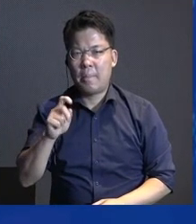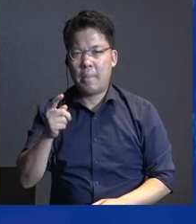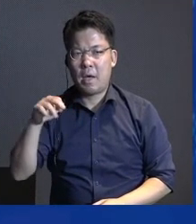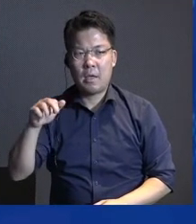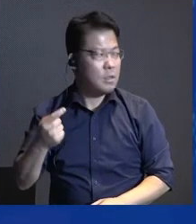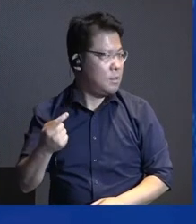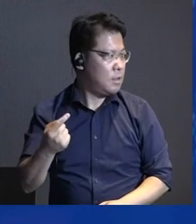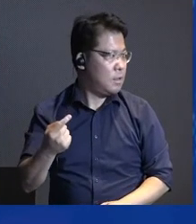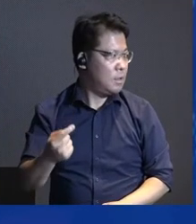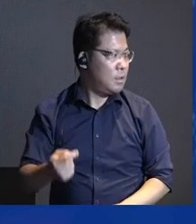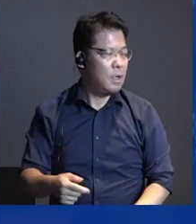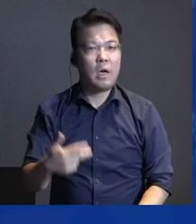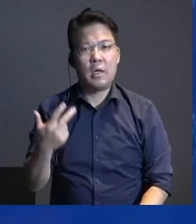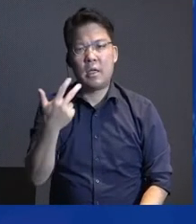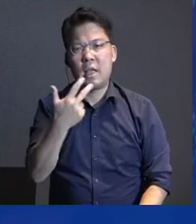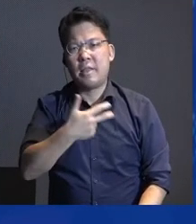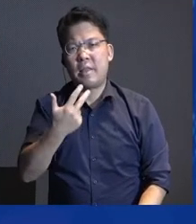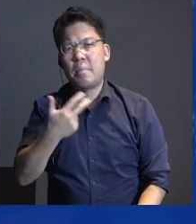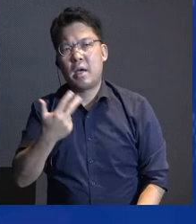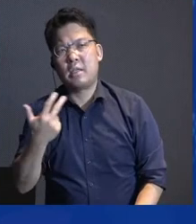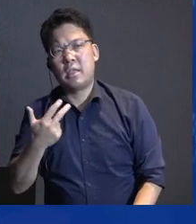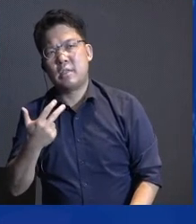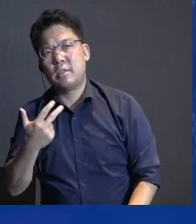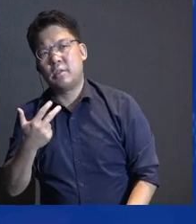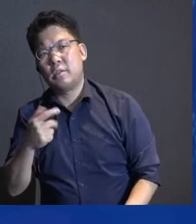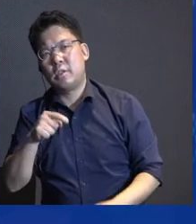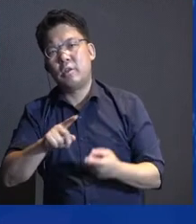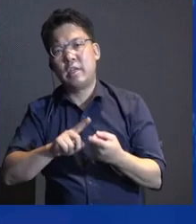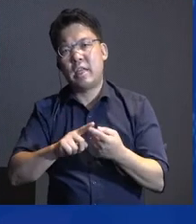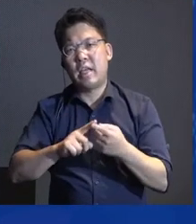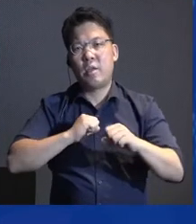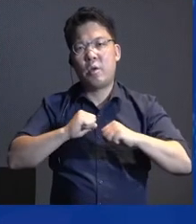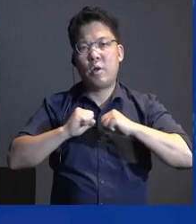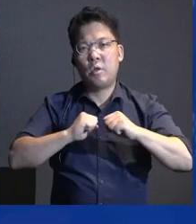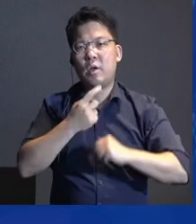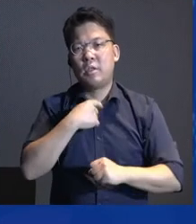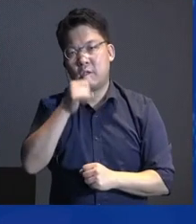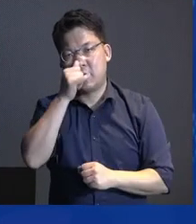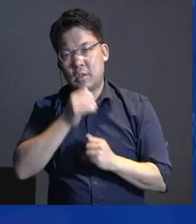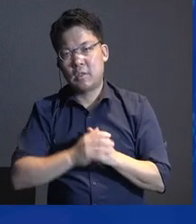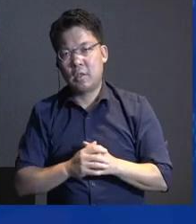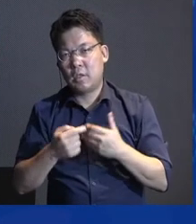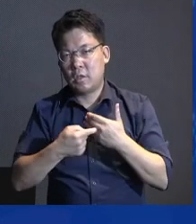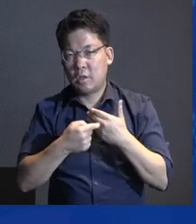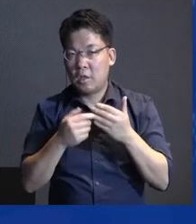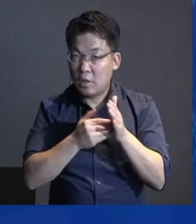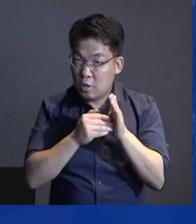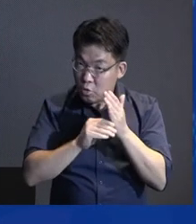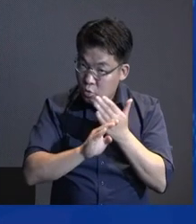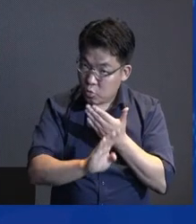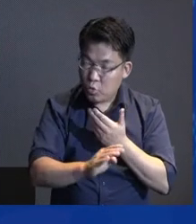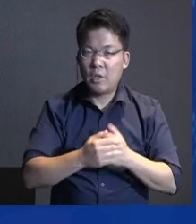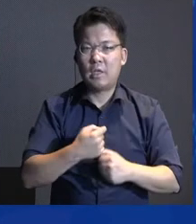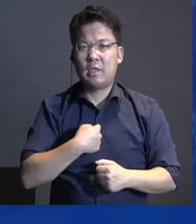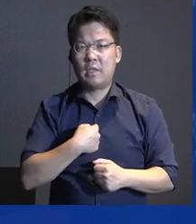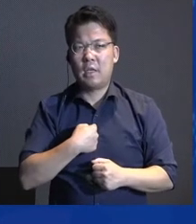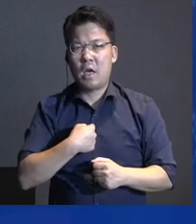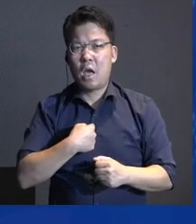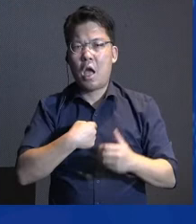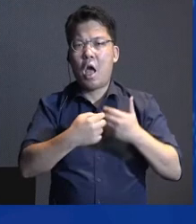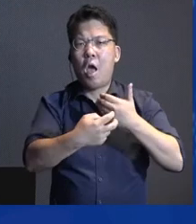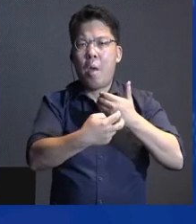of supporting well-being. Then I became a physical therapist while working at rehabilitation hospital.